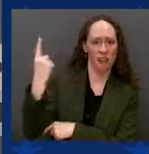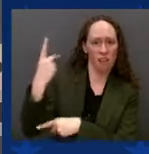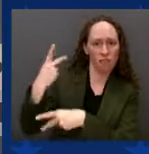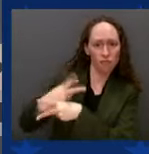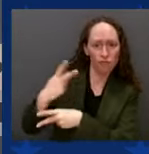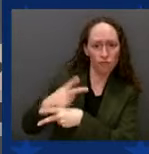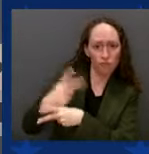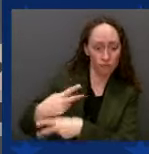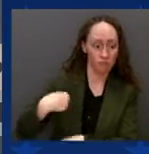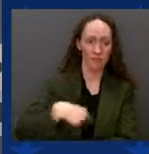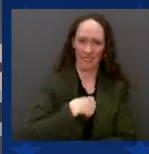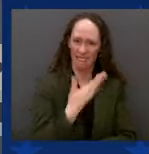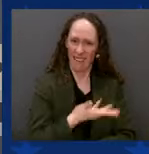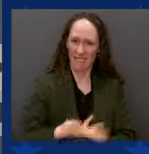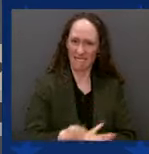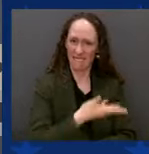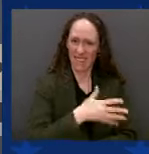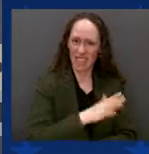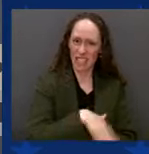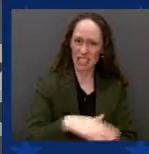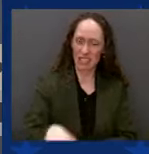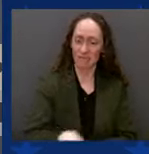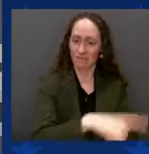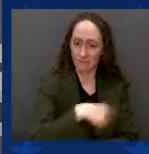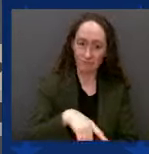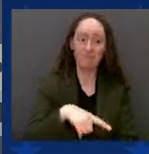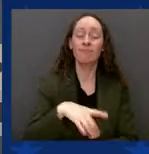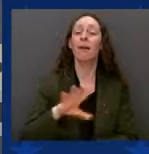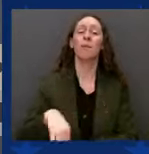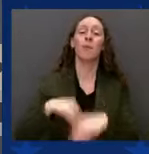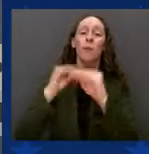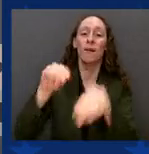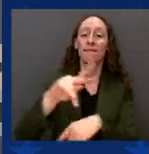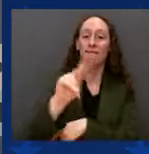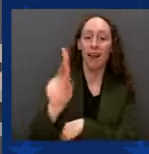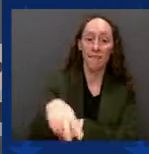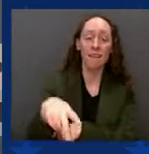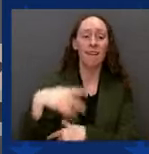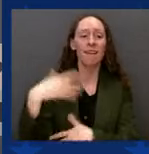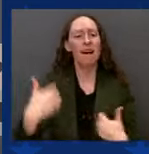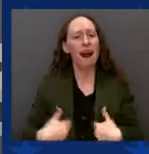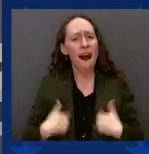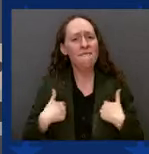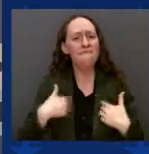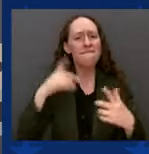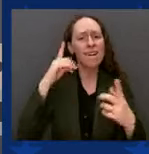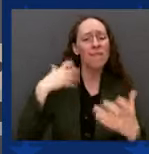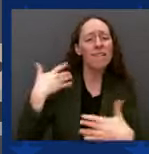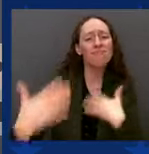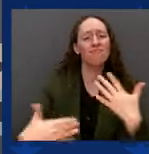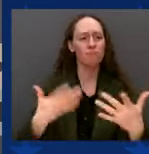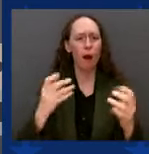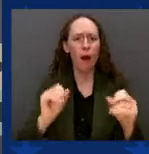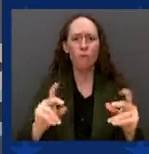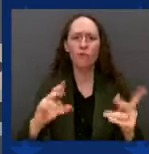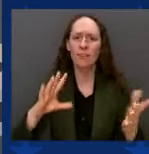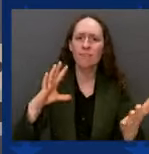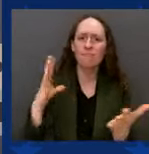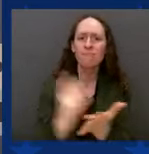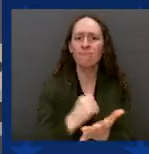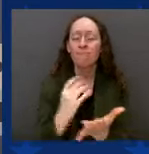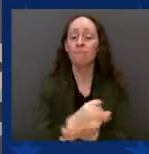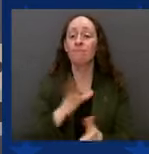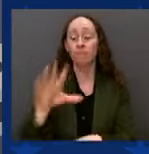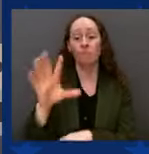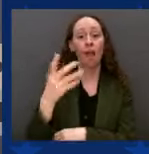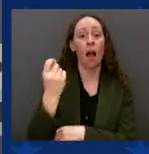old. We wanted a better life and better opportunities, and I found those opportunities as a part of the labor movement.